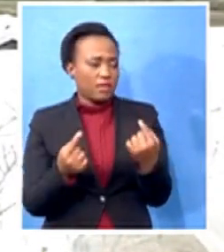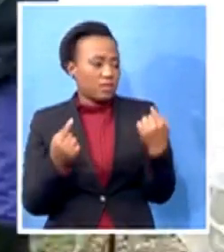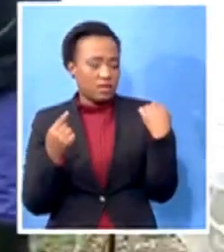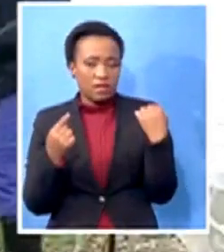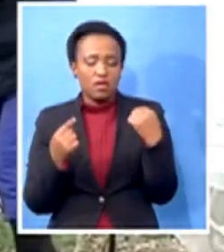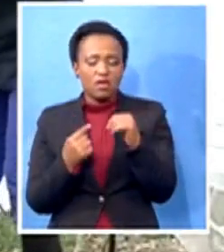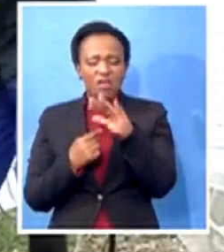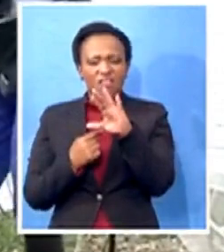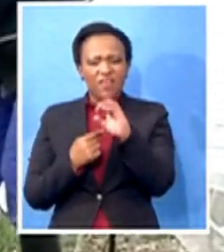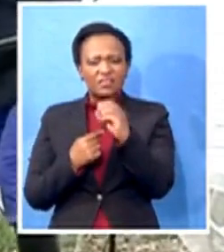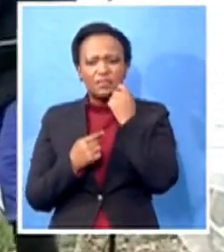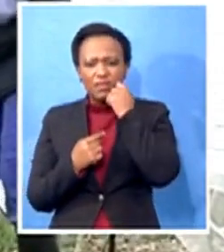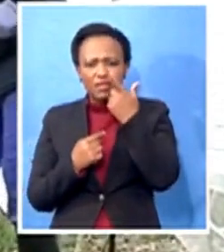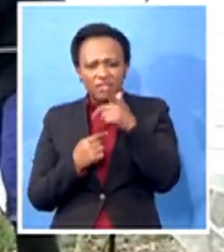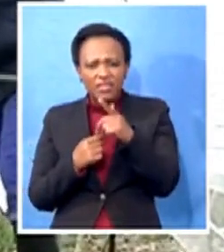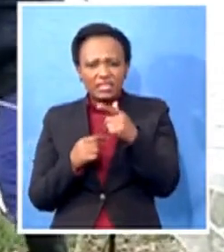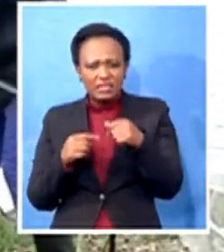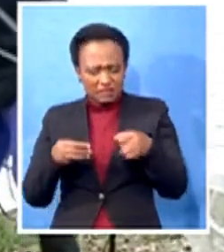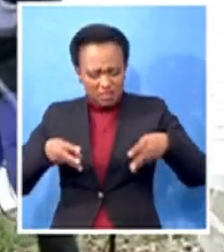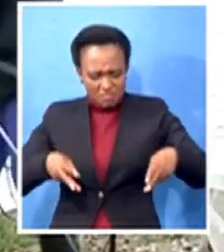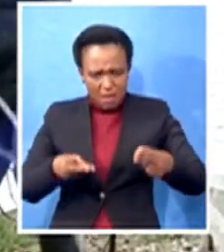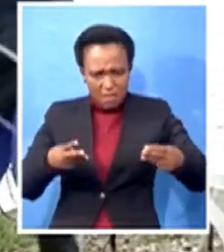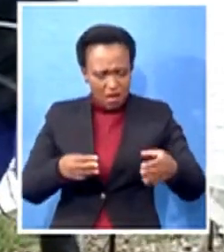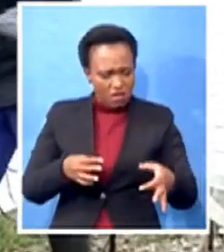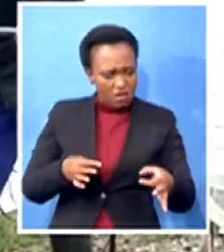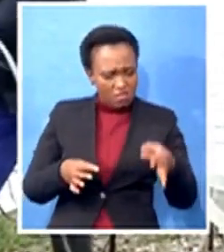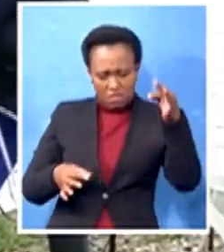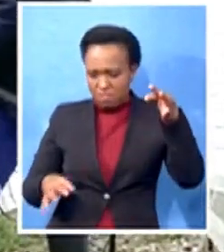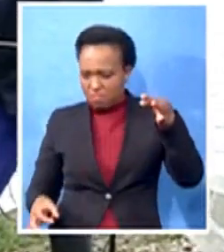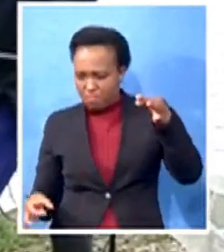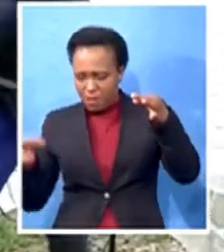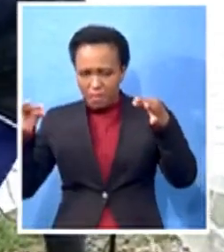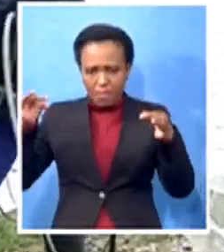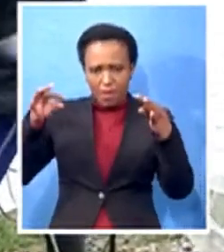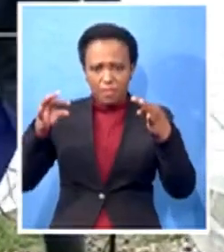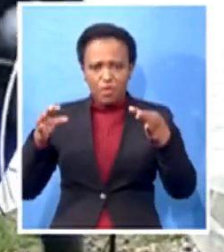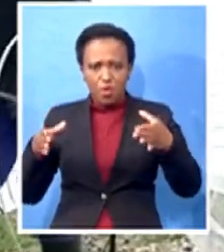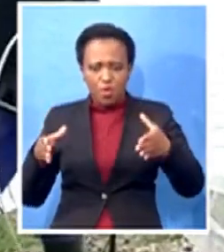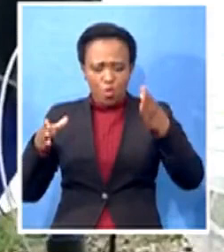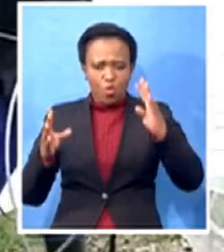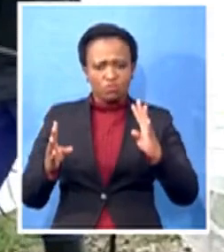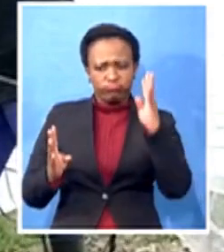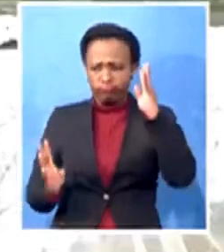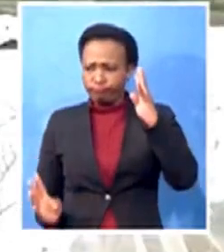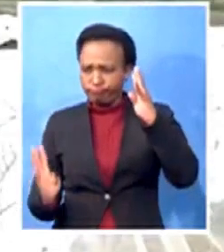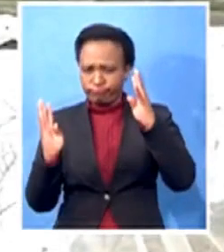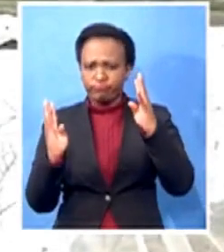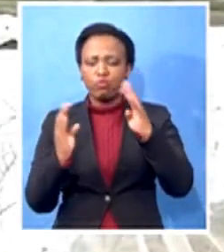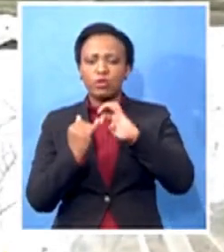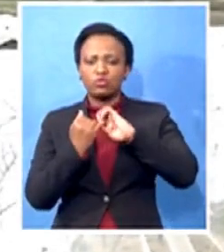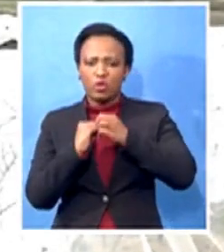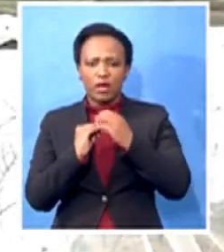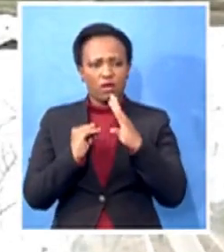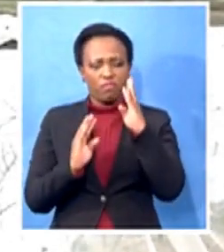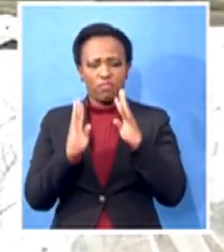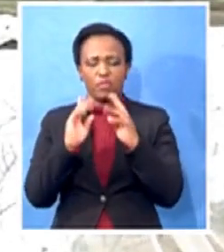trying to get the poles up. We've got all our machinery here trying to get it lifted. So it's going to take a couple of weeks to get it up and see what the